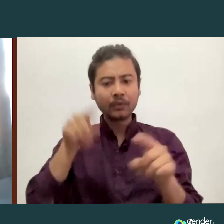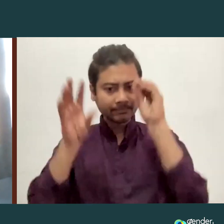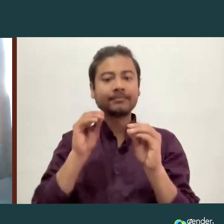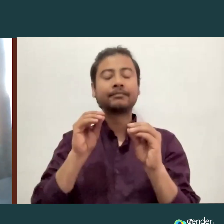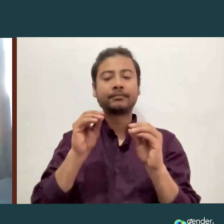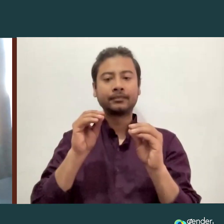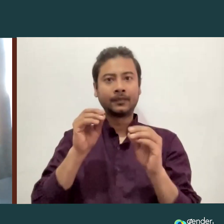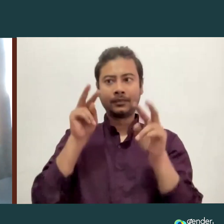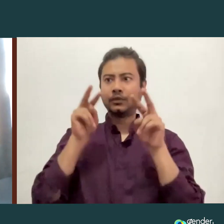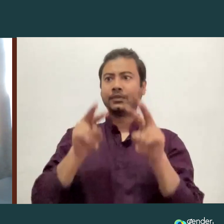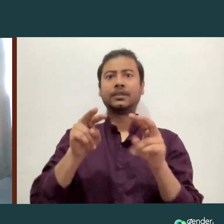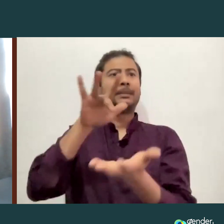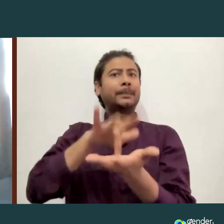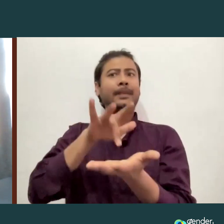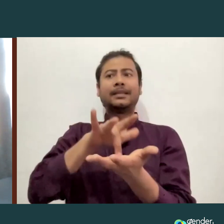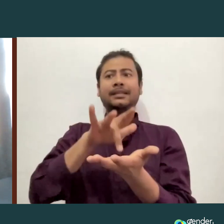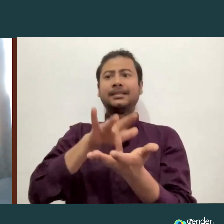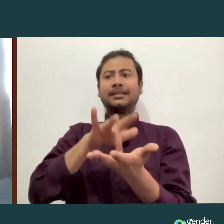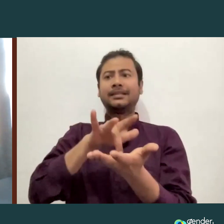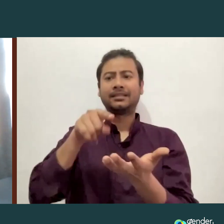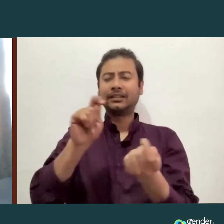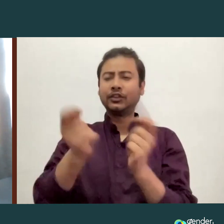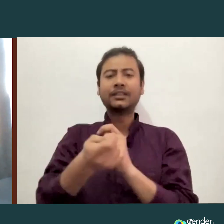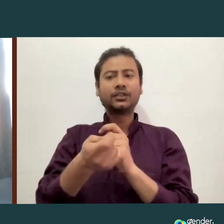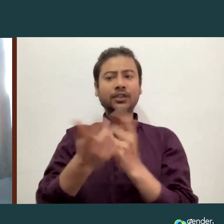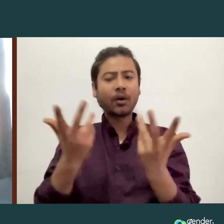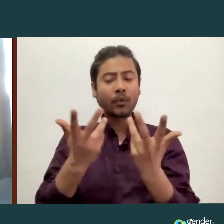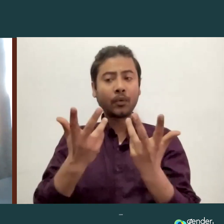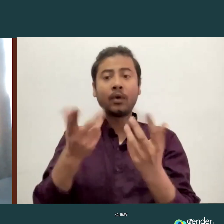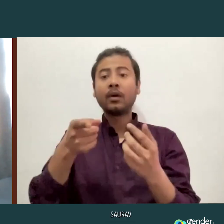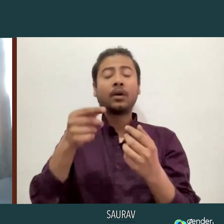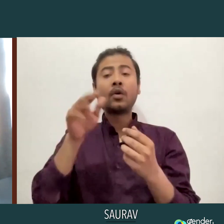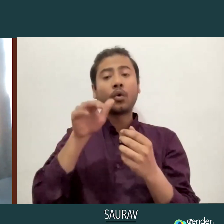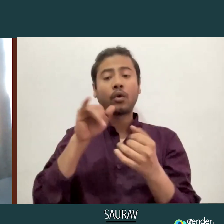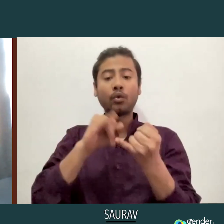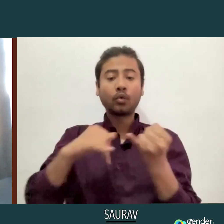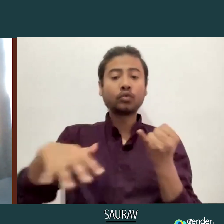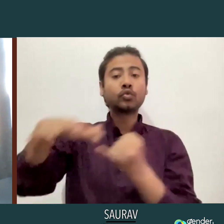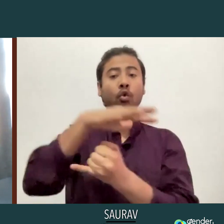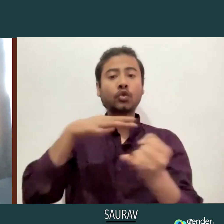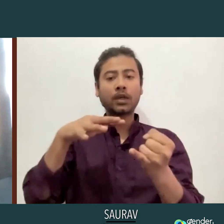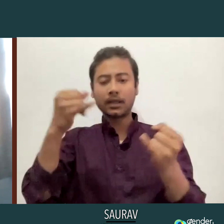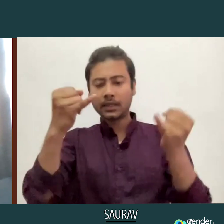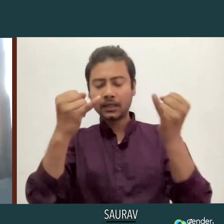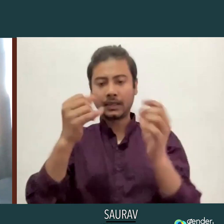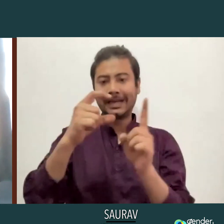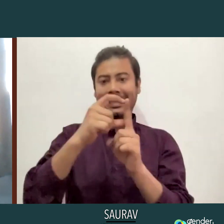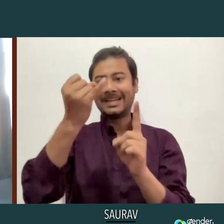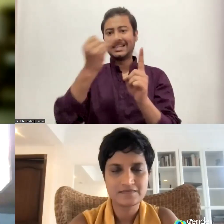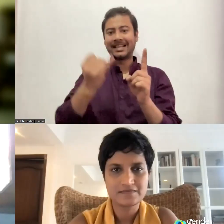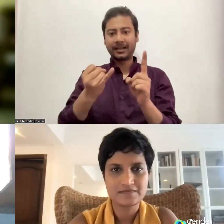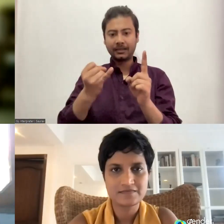We're starting off with the idea of social design, and we'll discuss if social design can help us make institutions more